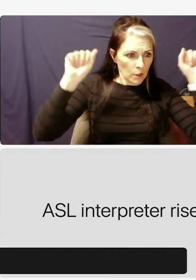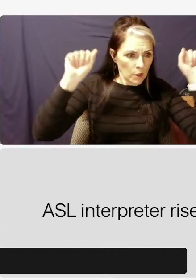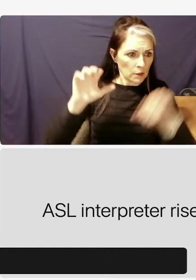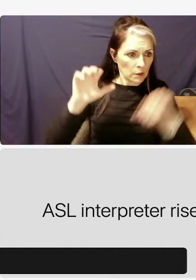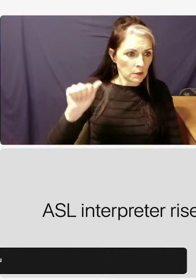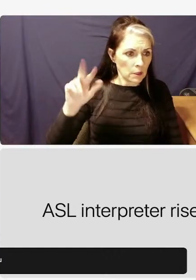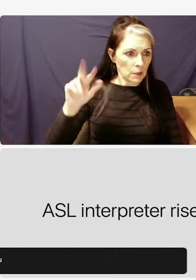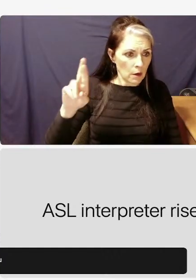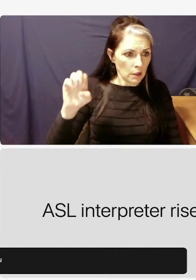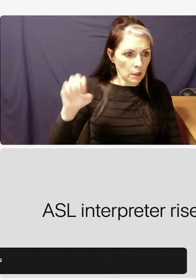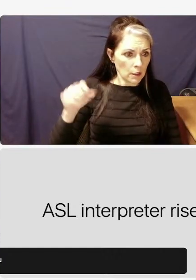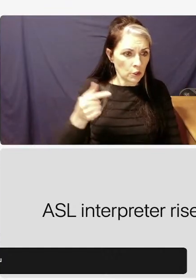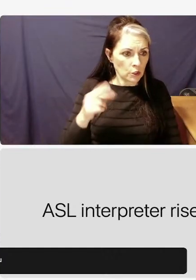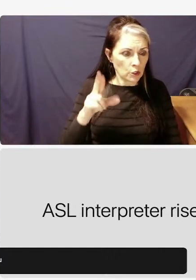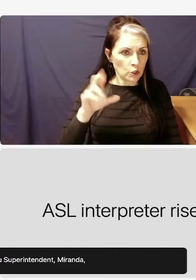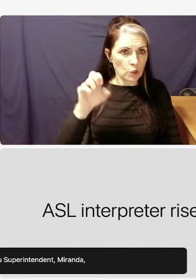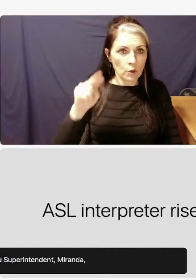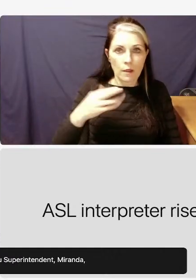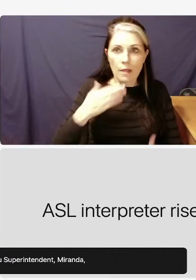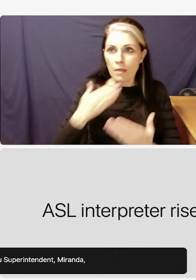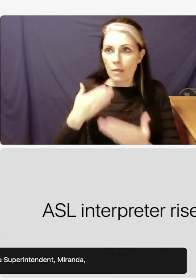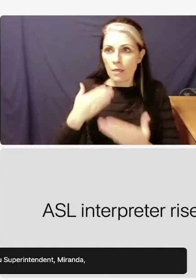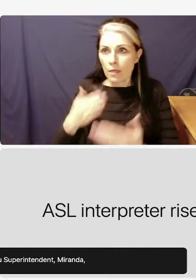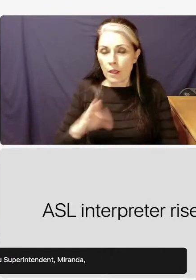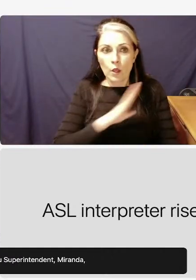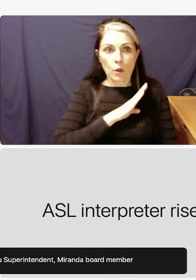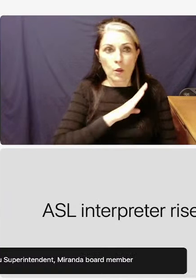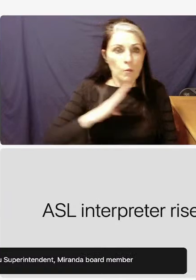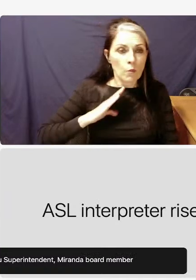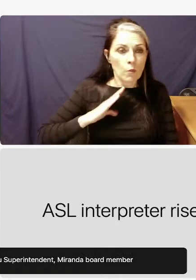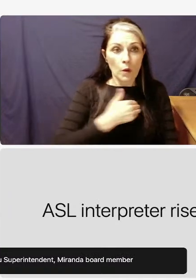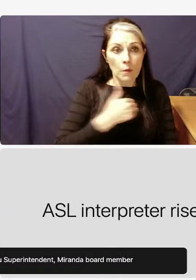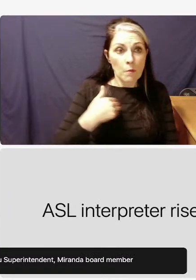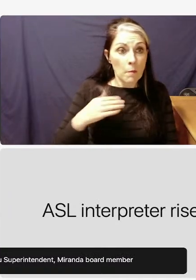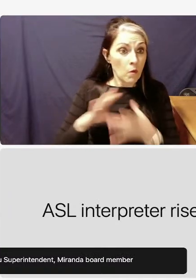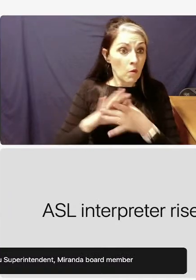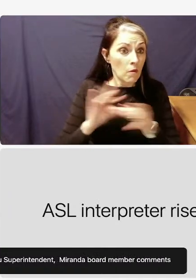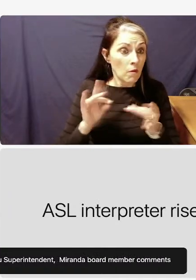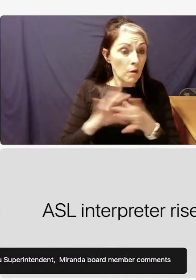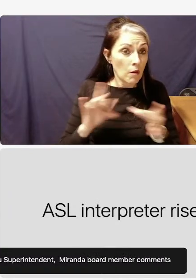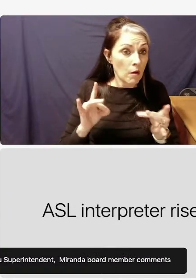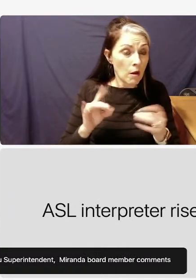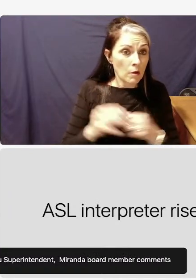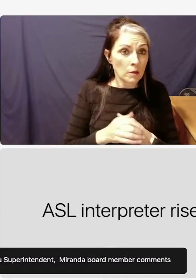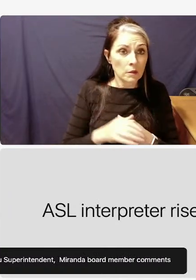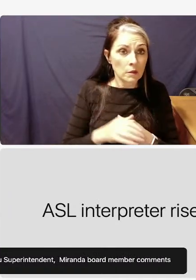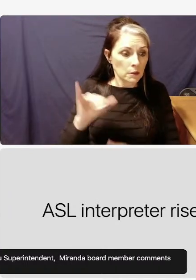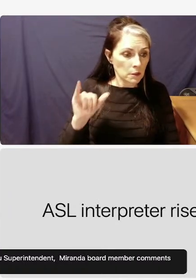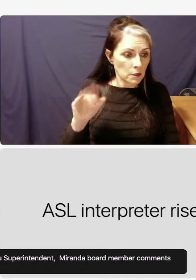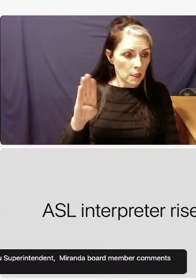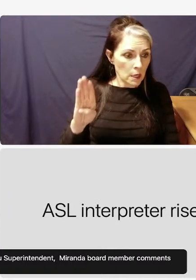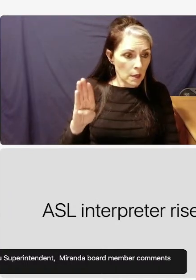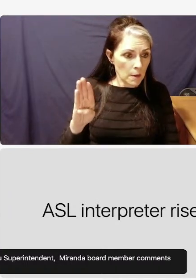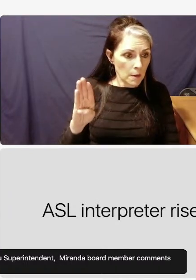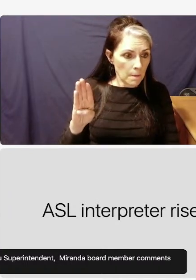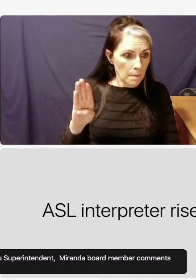superintendent miranda board member comments board member ibarra